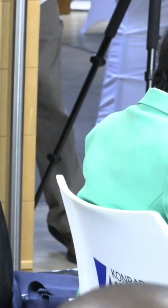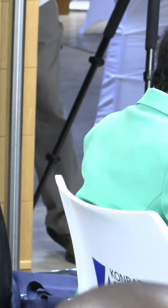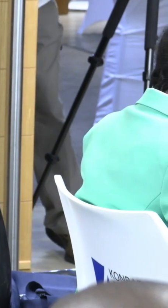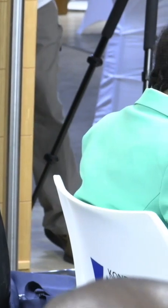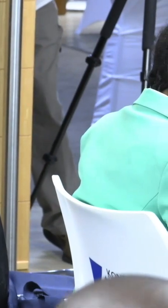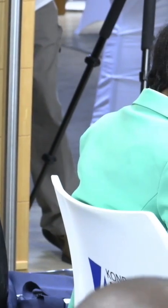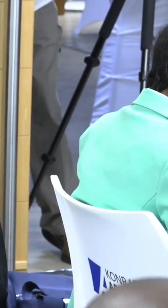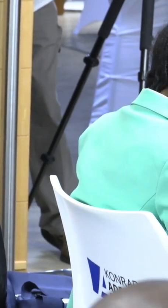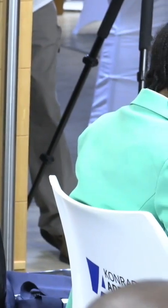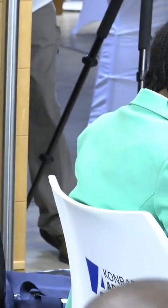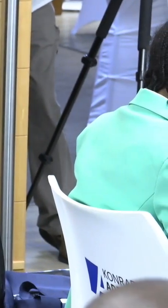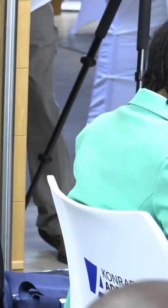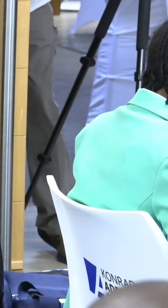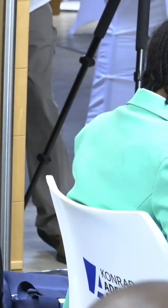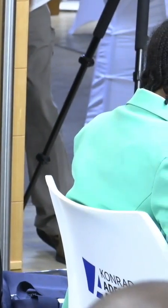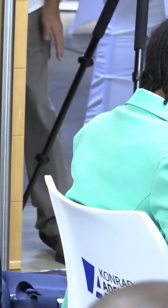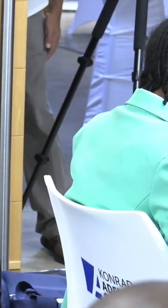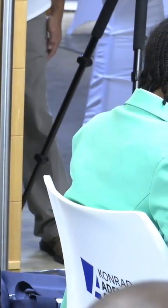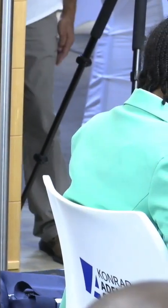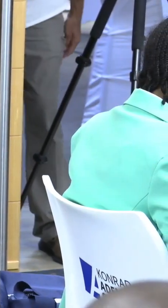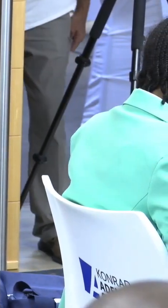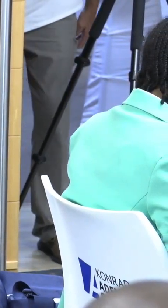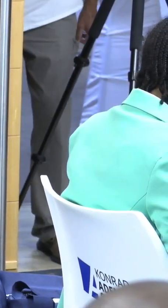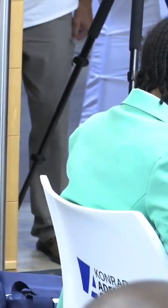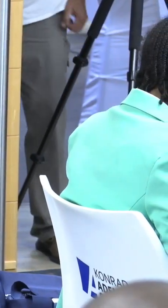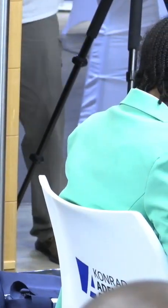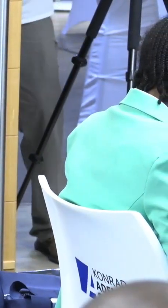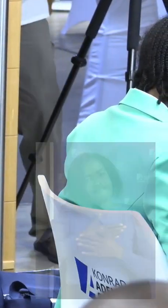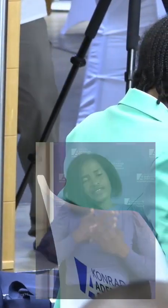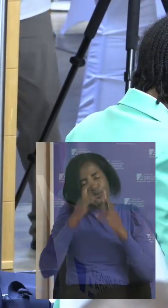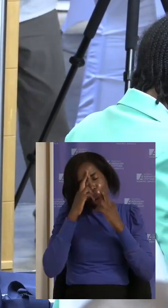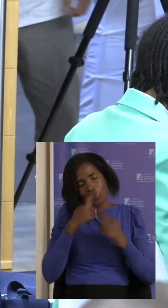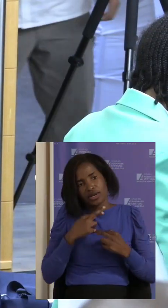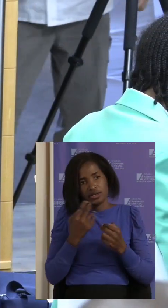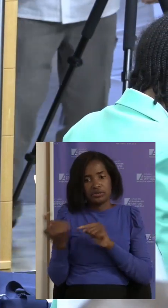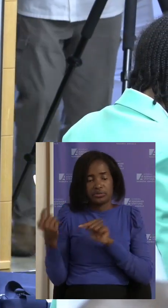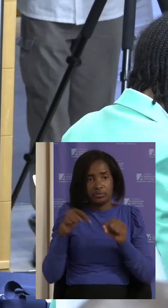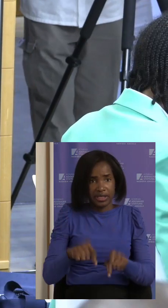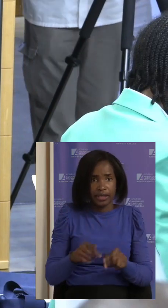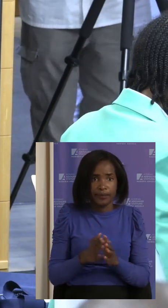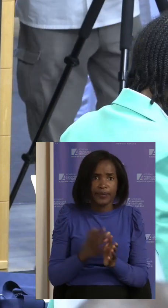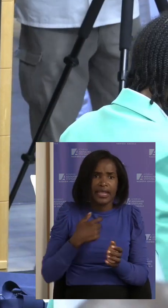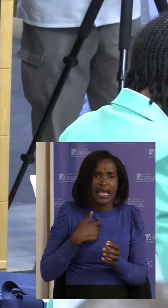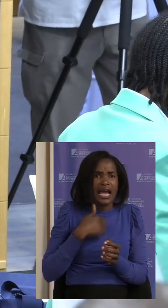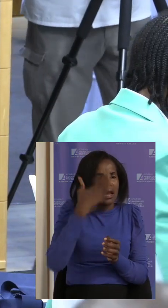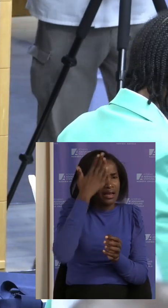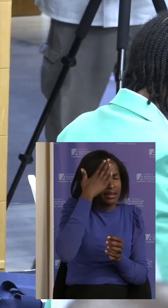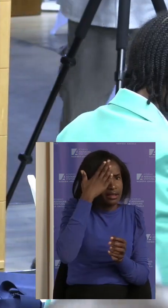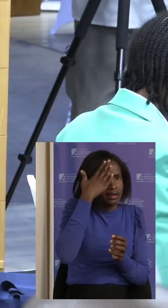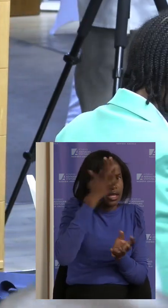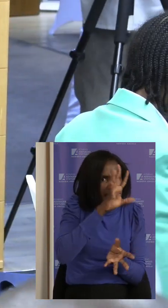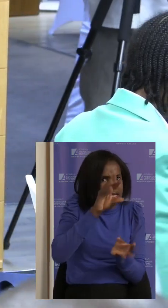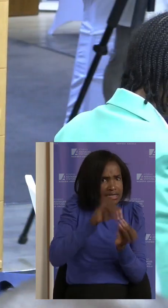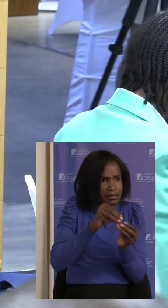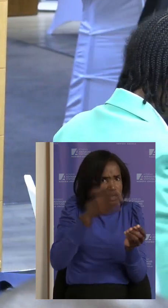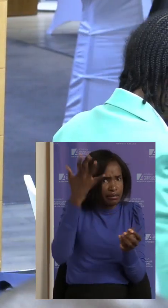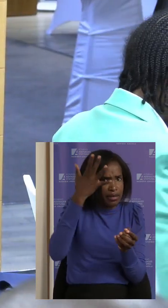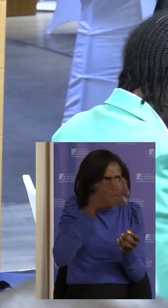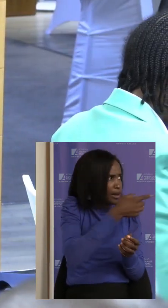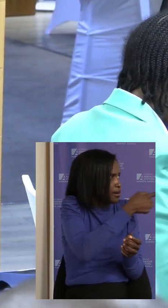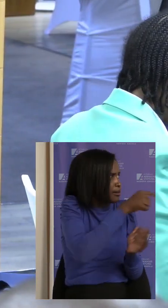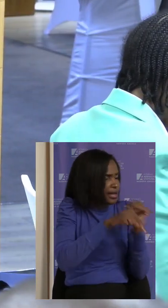in the Ministry of Education, Arts and Culture. I'm privileged to be here. I acknowledge the summaries that were given by the